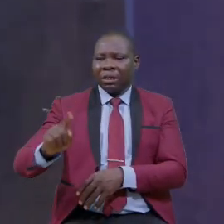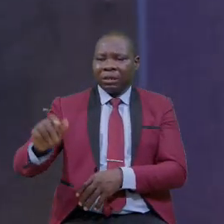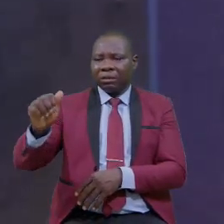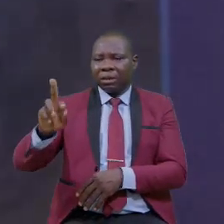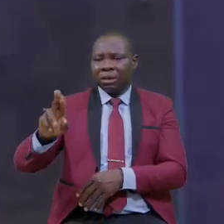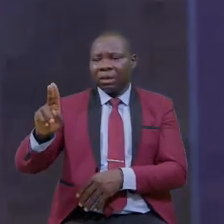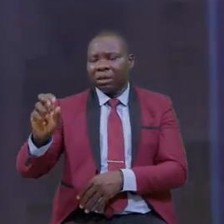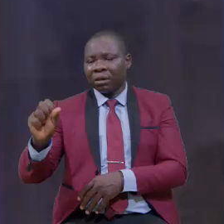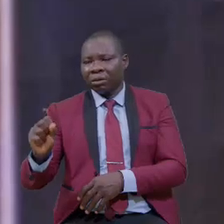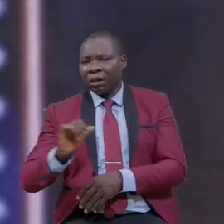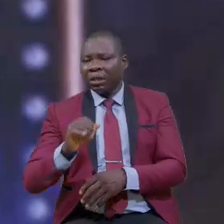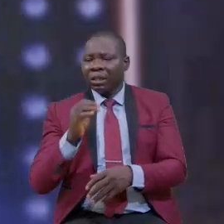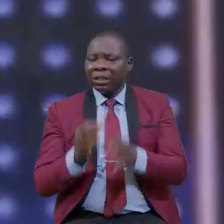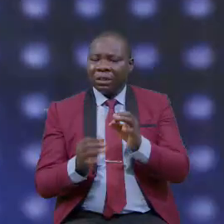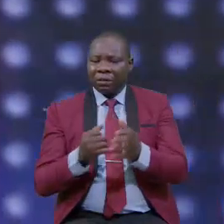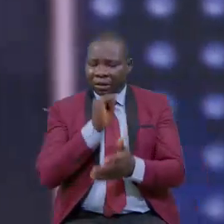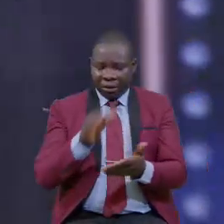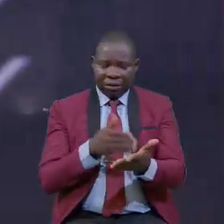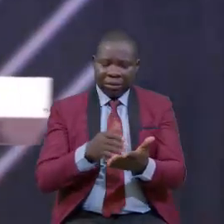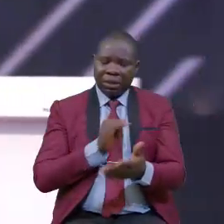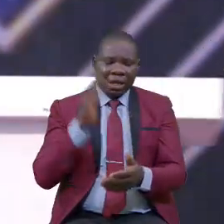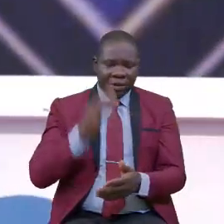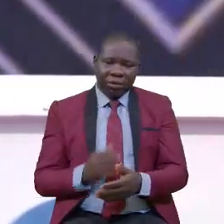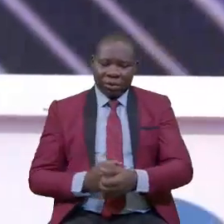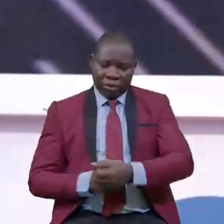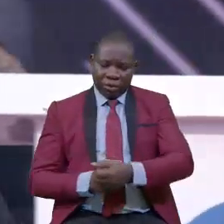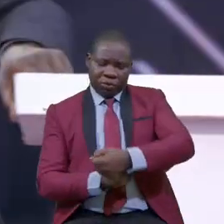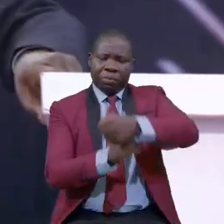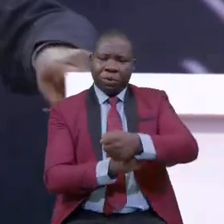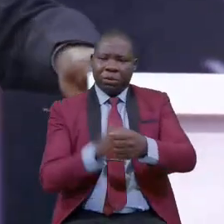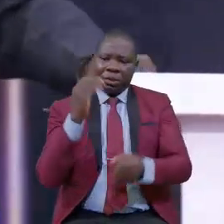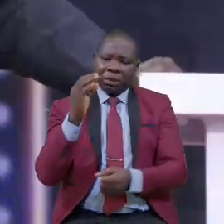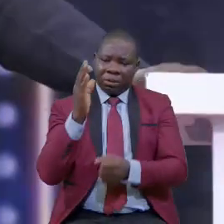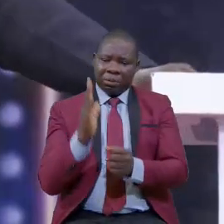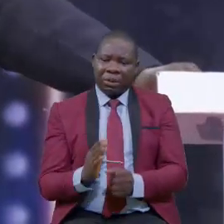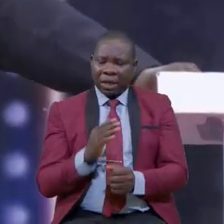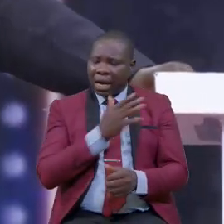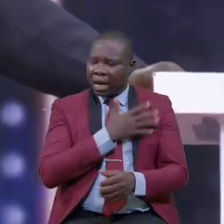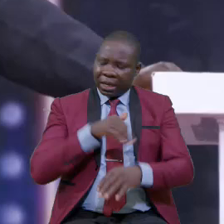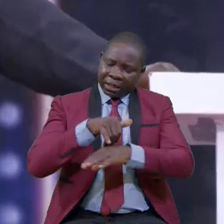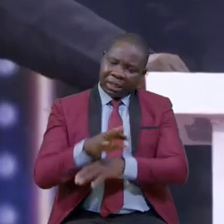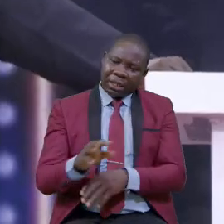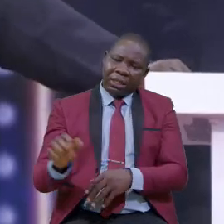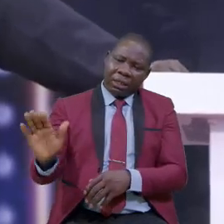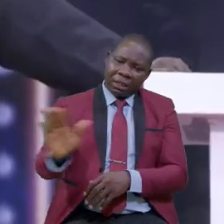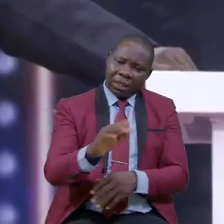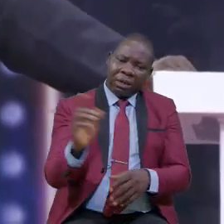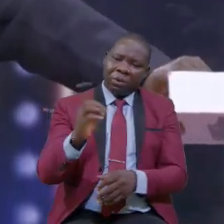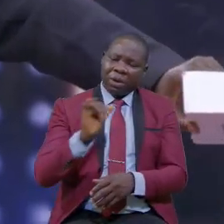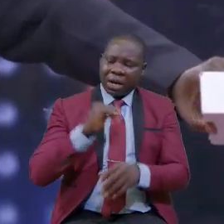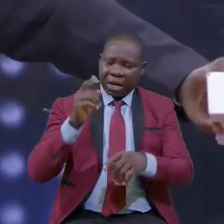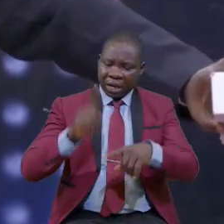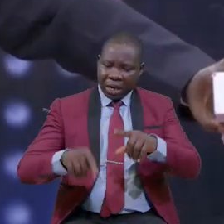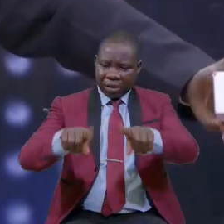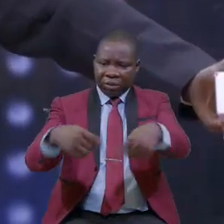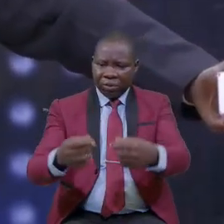a teacher and I will send them where I cannot go and I will send them to preach the gospel you didn't have that